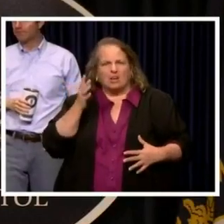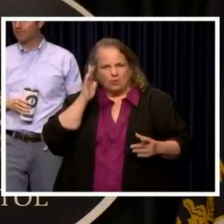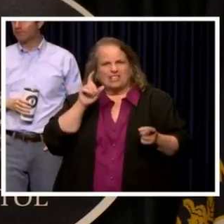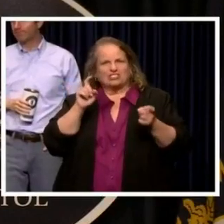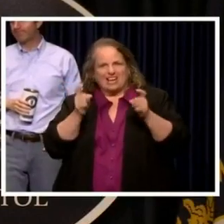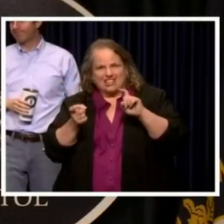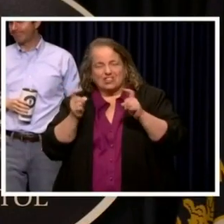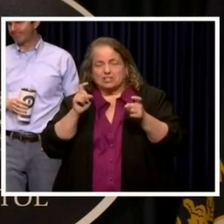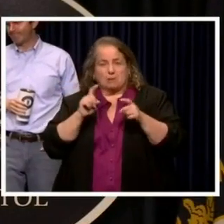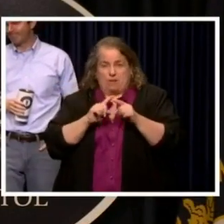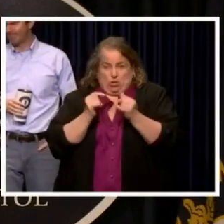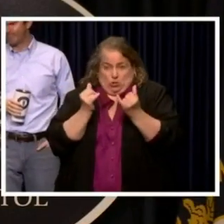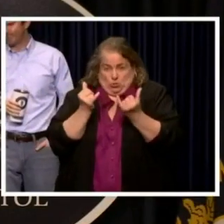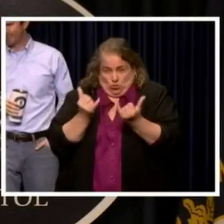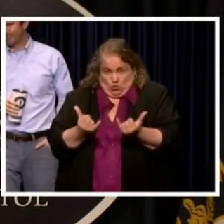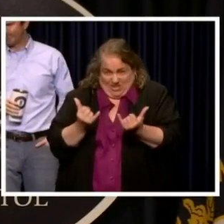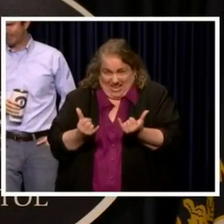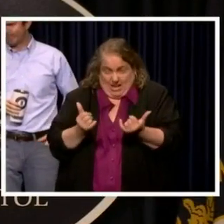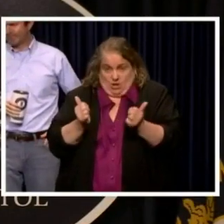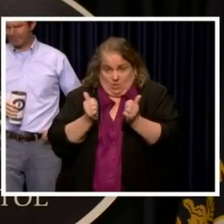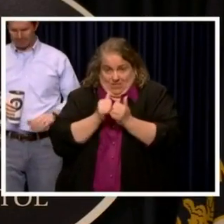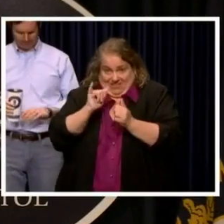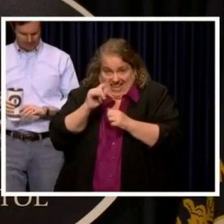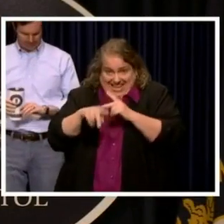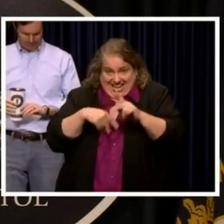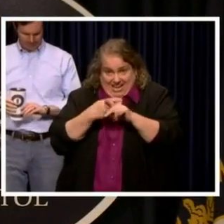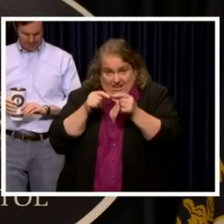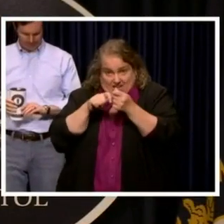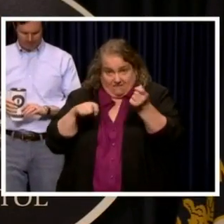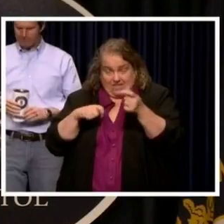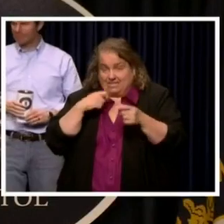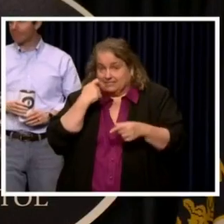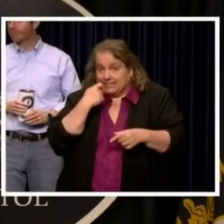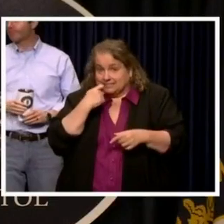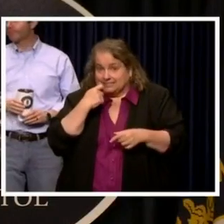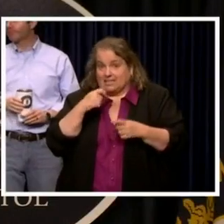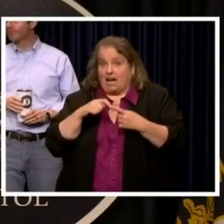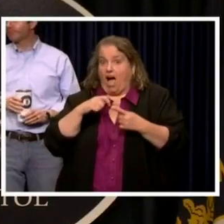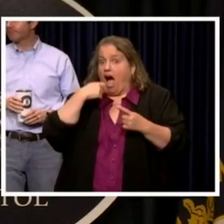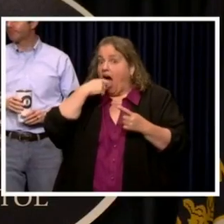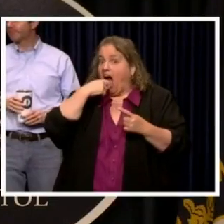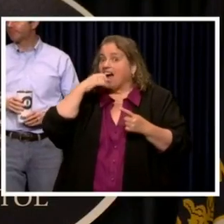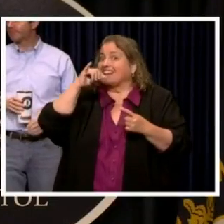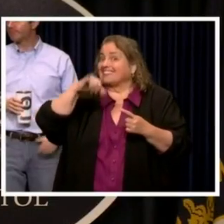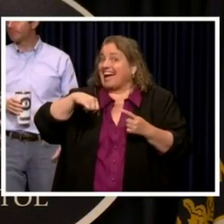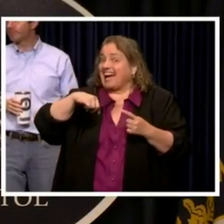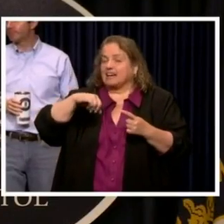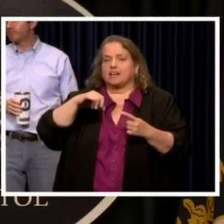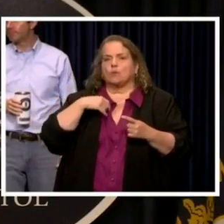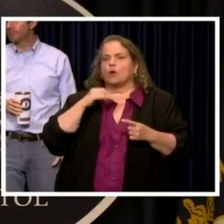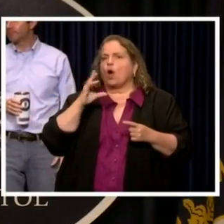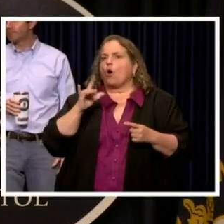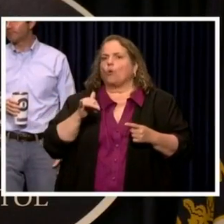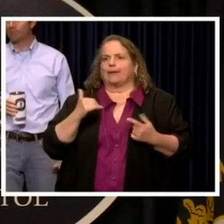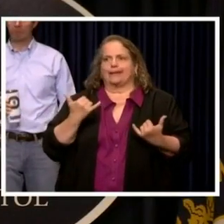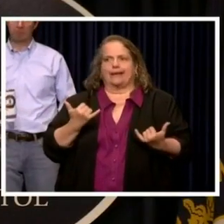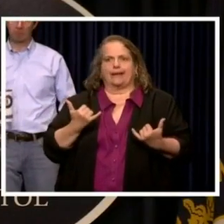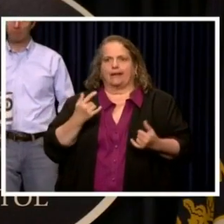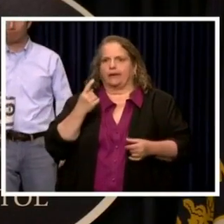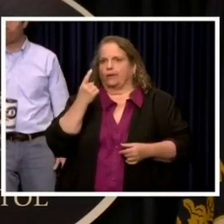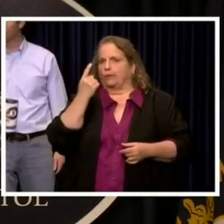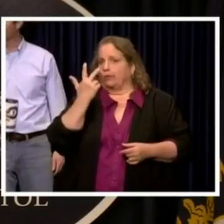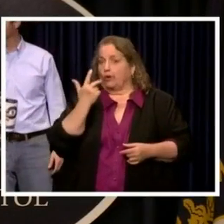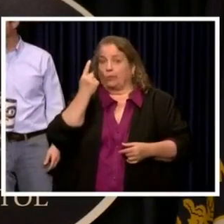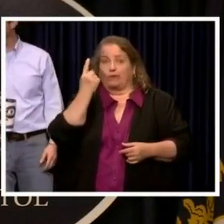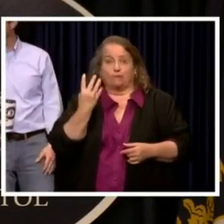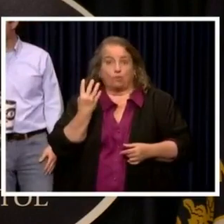the tools we have available, I would say that the testing capacity we have is probably only about 1/3 of what we need it to be, maybe 1/4 of what we need